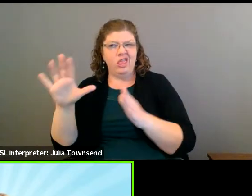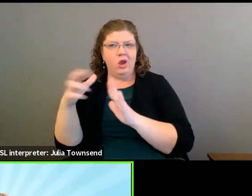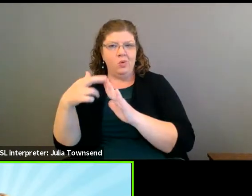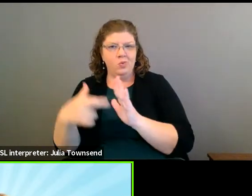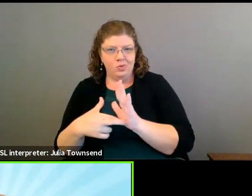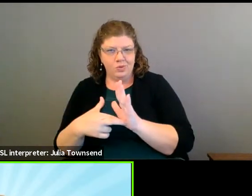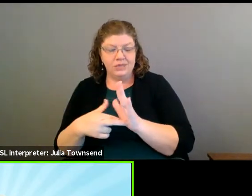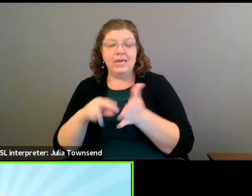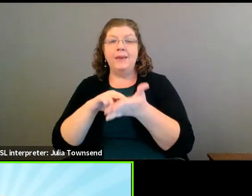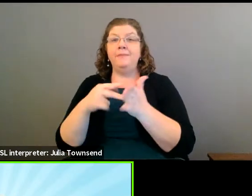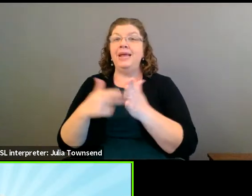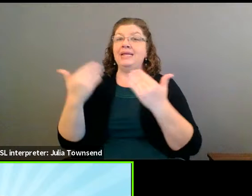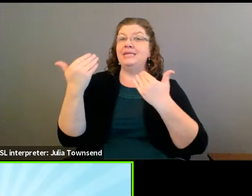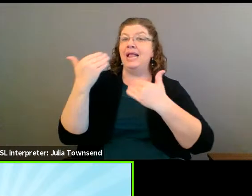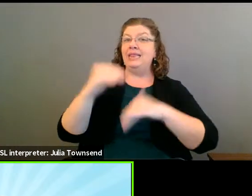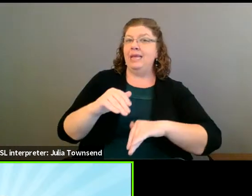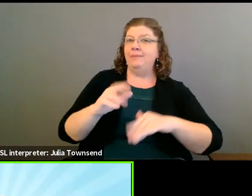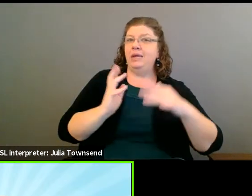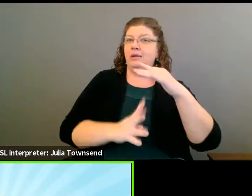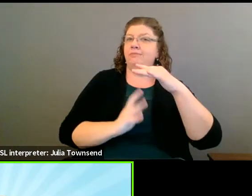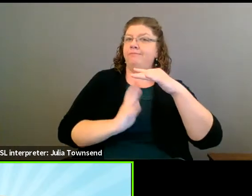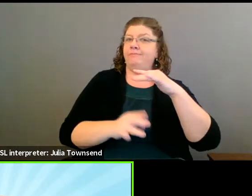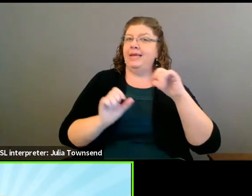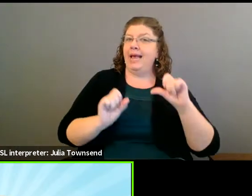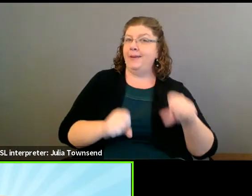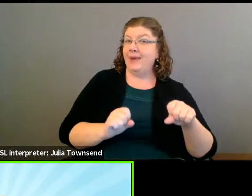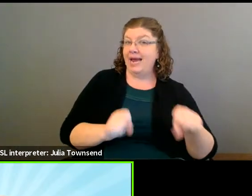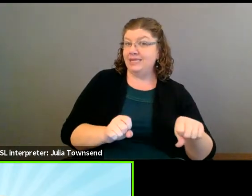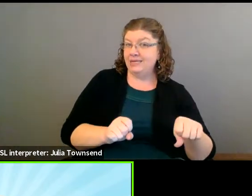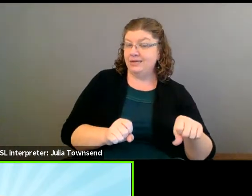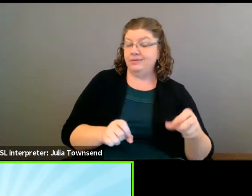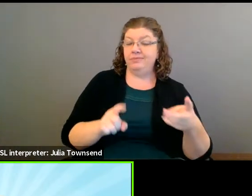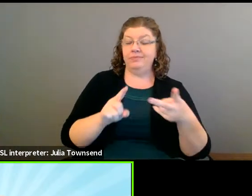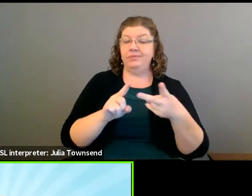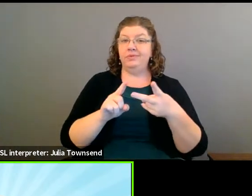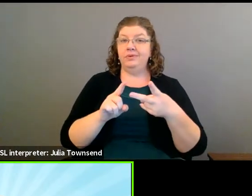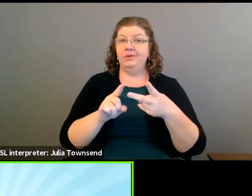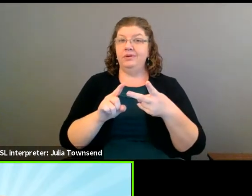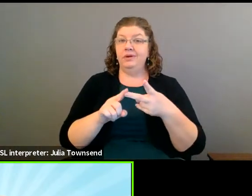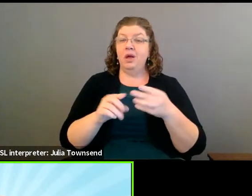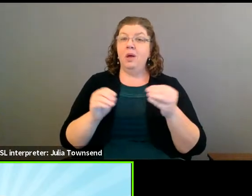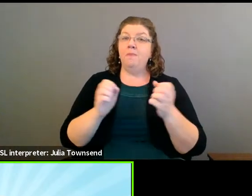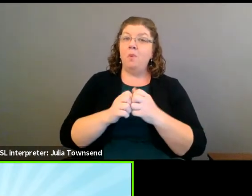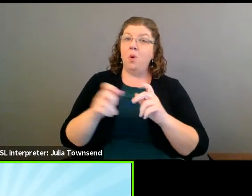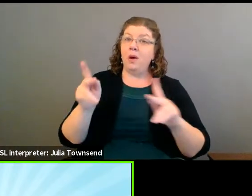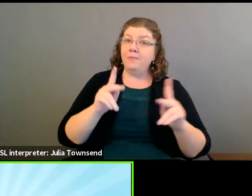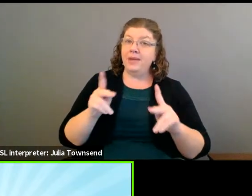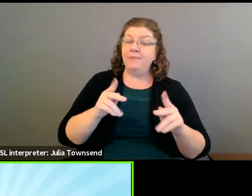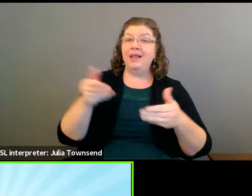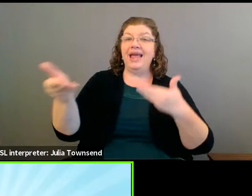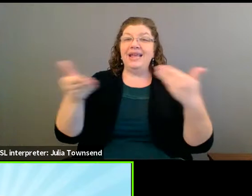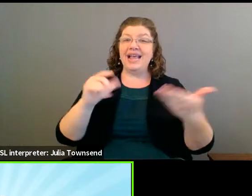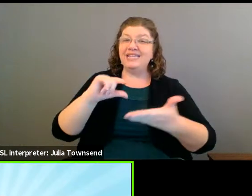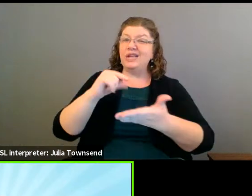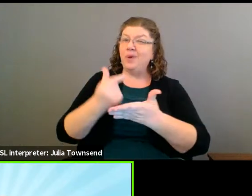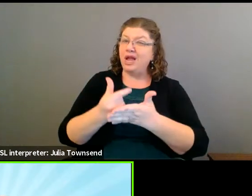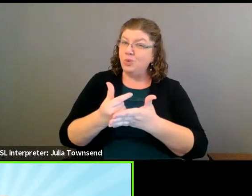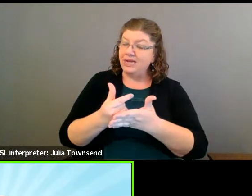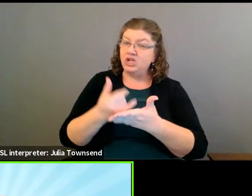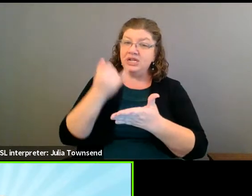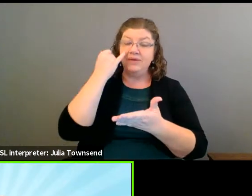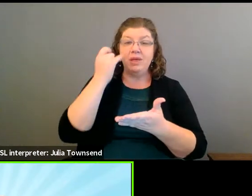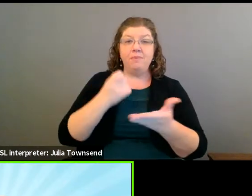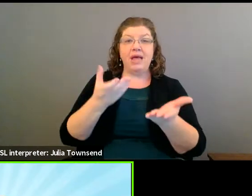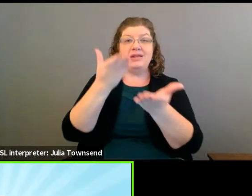they have limited capacity. And to have more people and more guests at the graduations, they must have proof